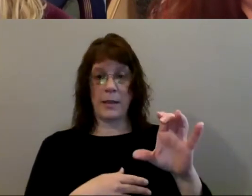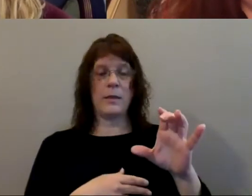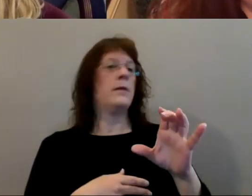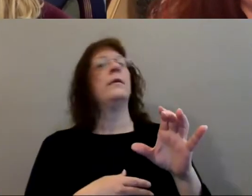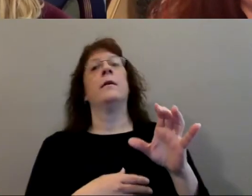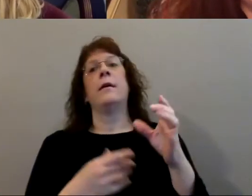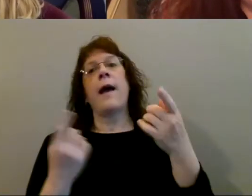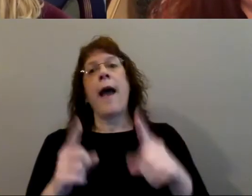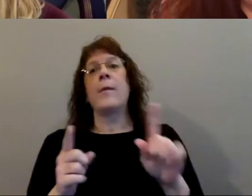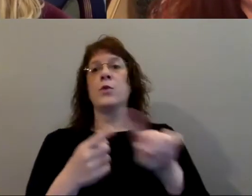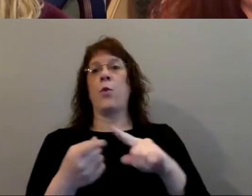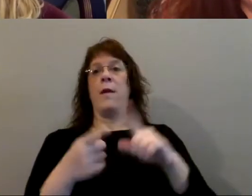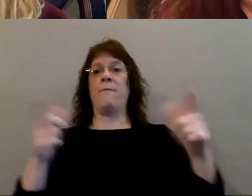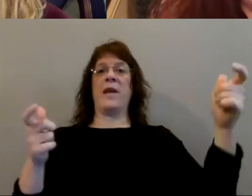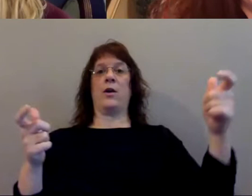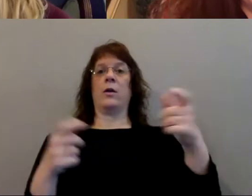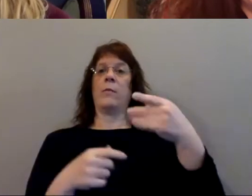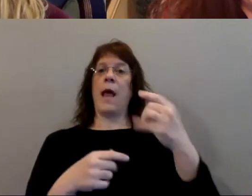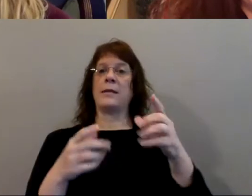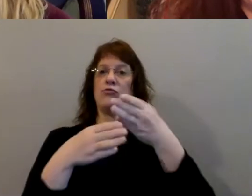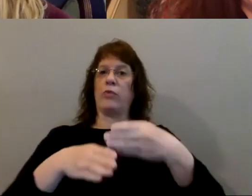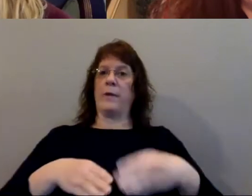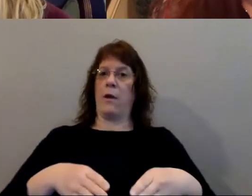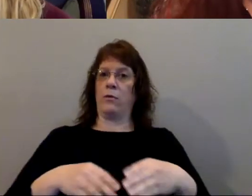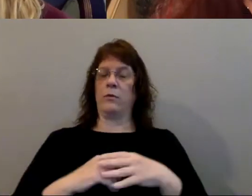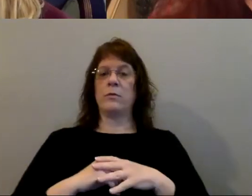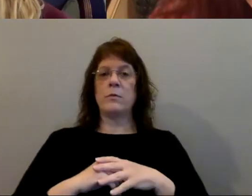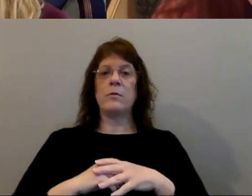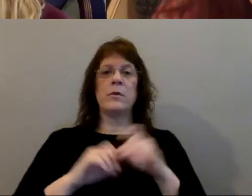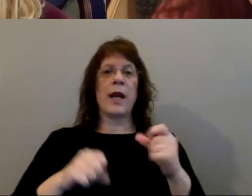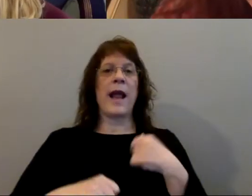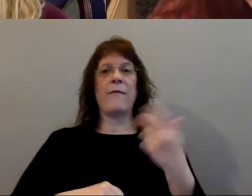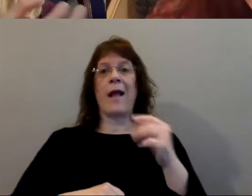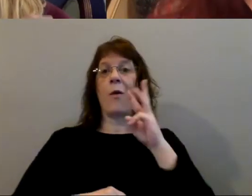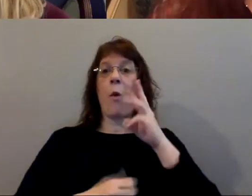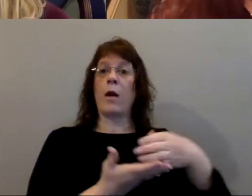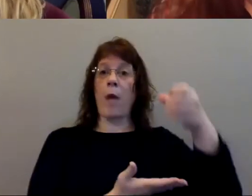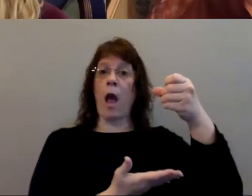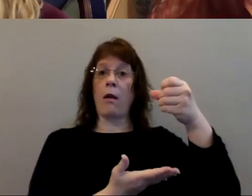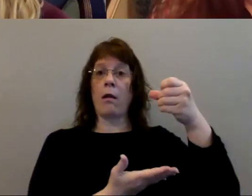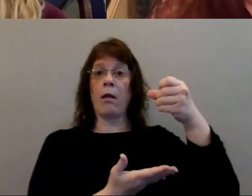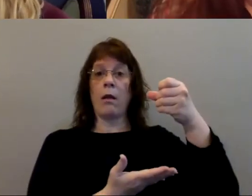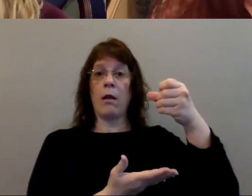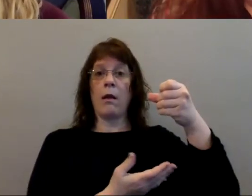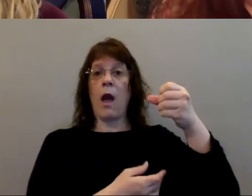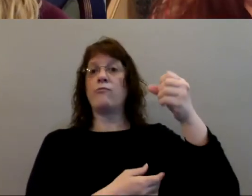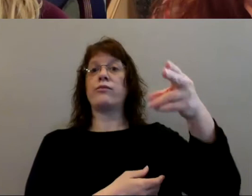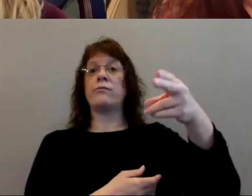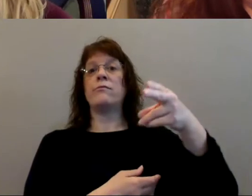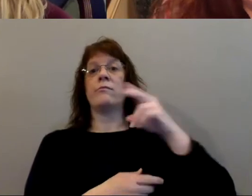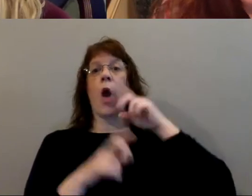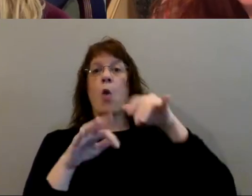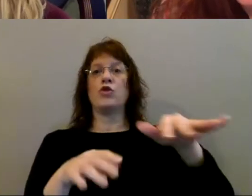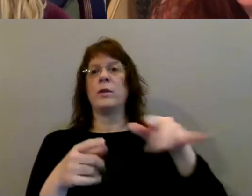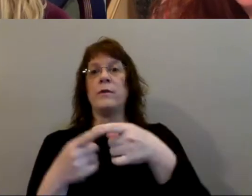when bigger plastics break down in the environment. So you can have like a water bottle that gets input to the ocean from a river,